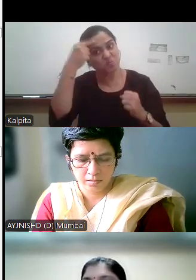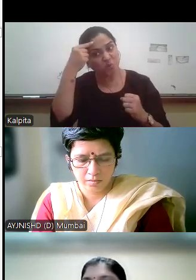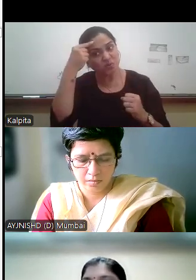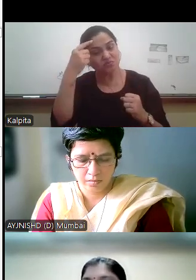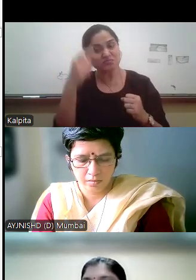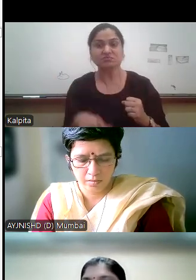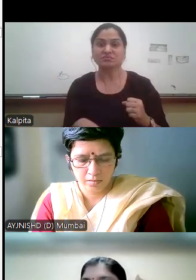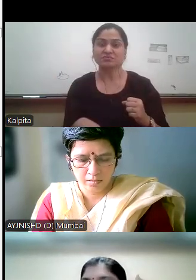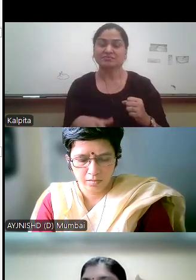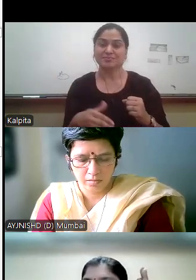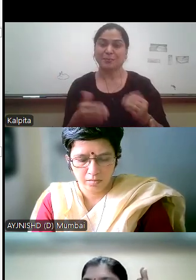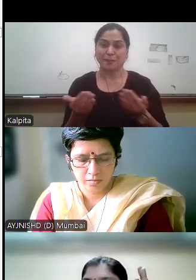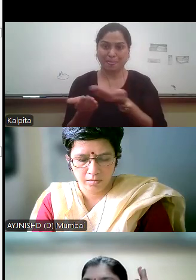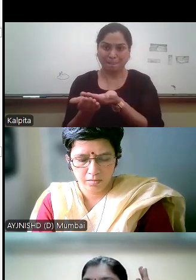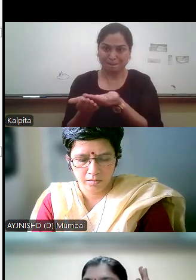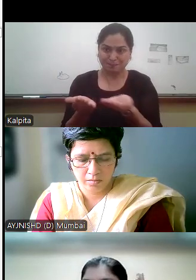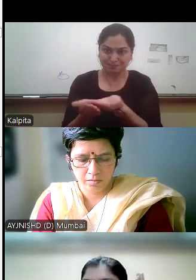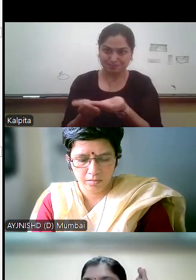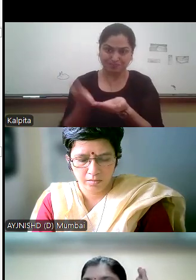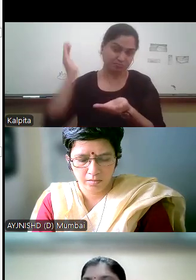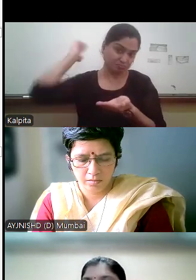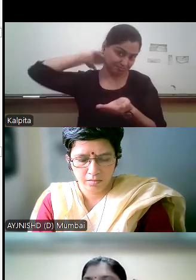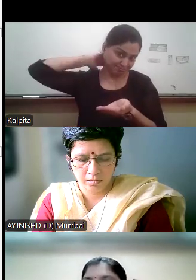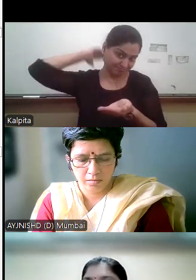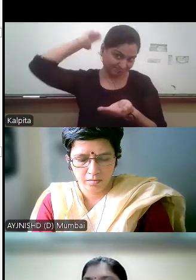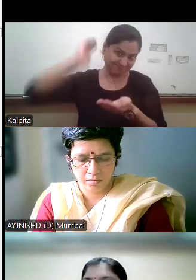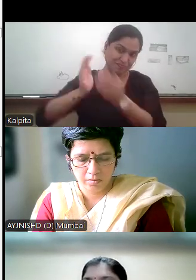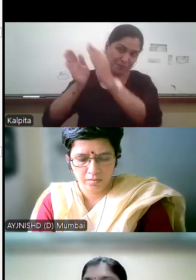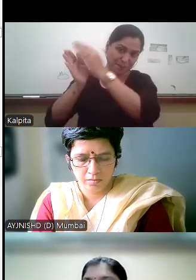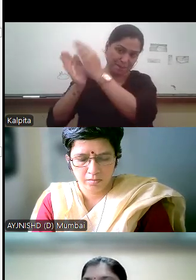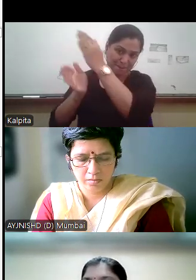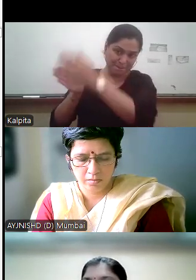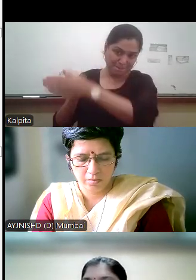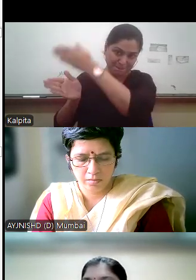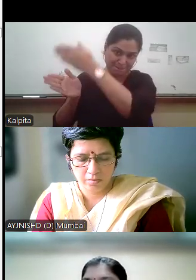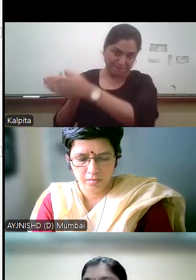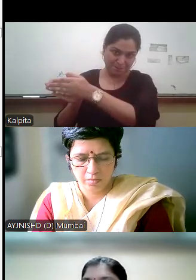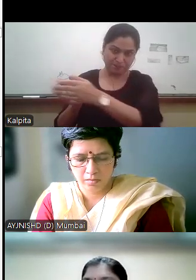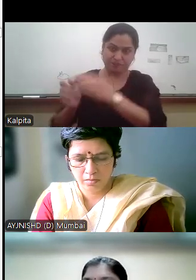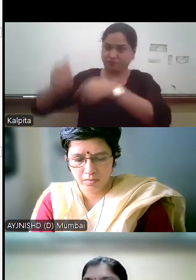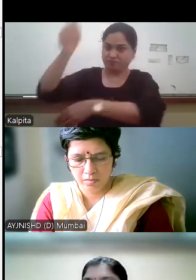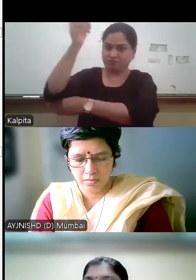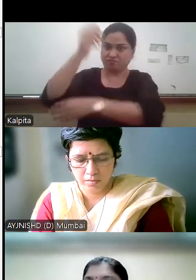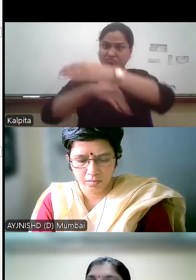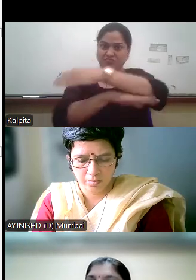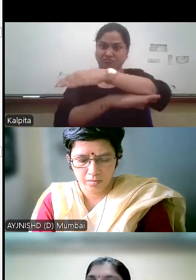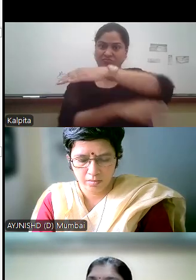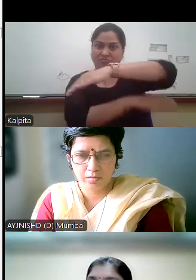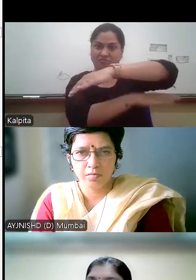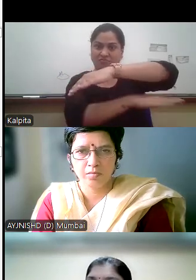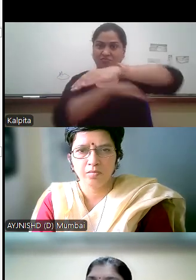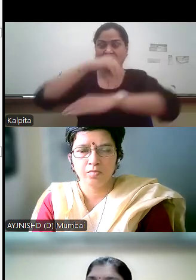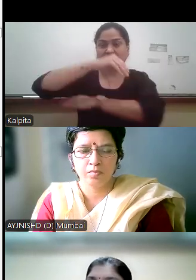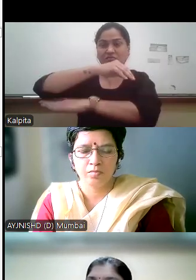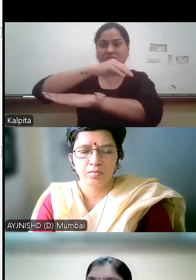be a pad which stabilizes his head. There should be a pad, sandbags to keep his arms in correct position, padded blocks